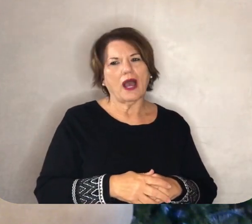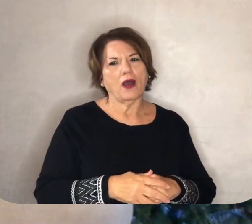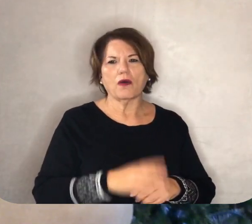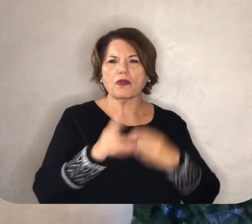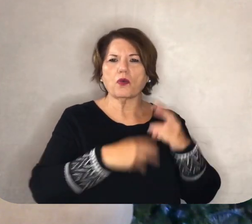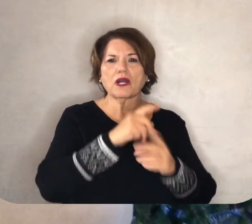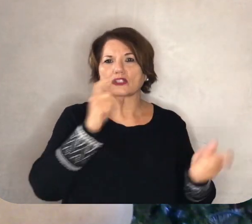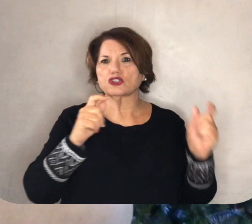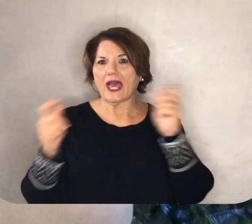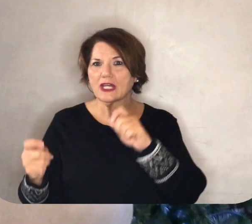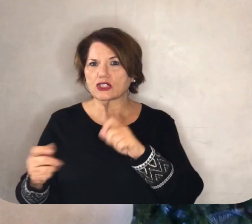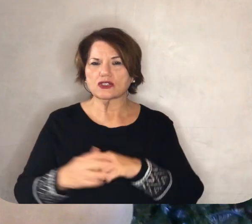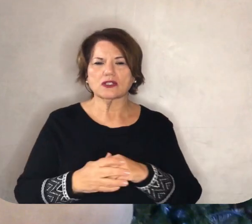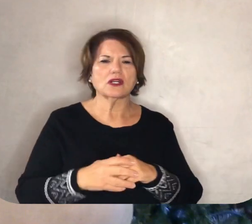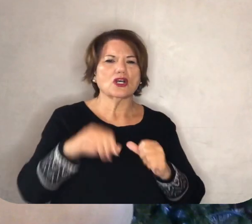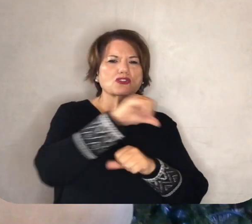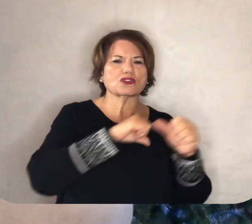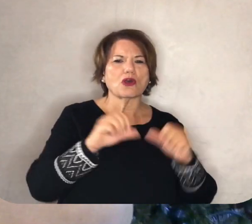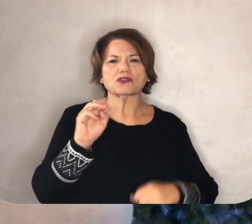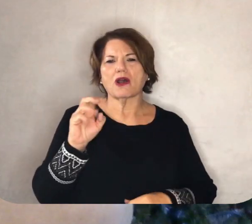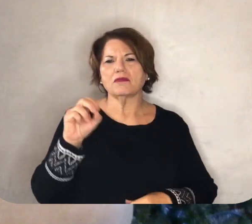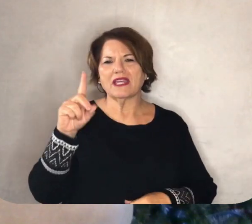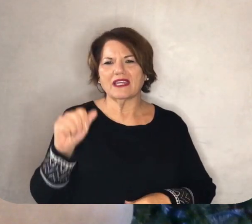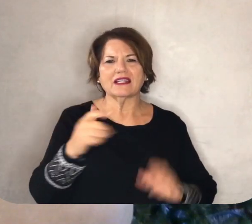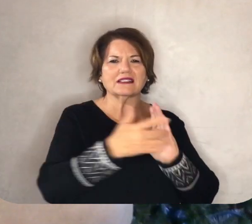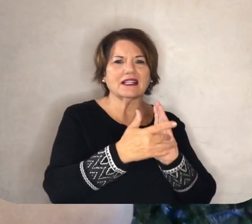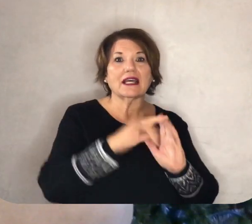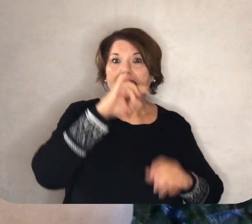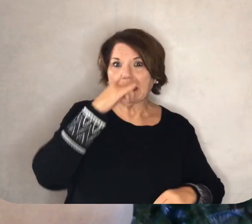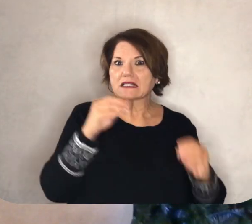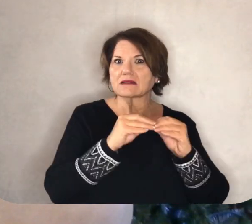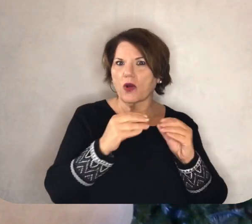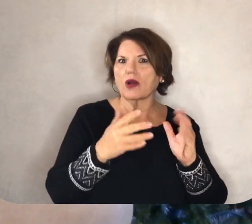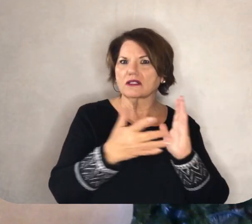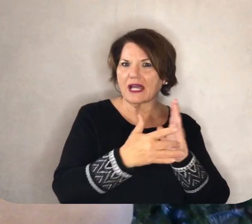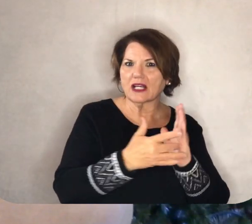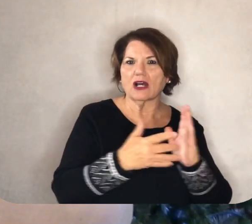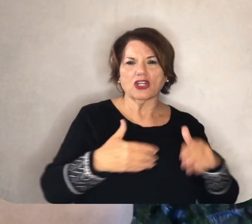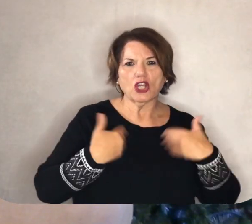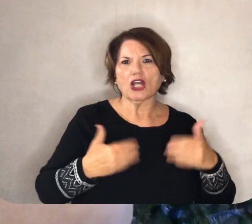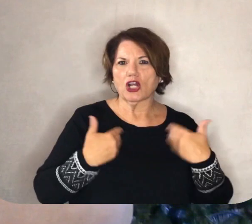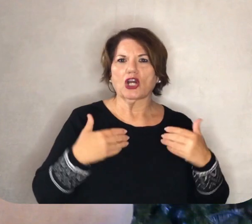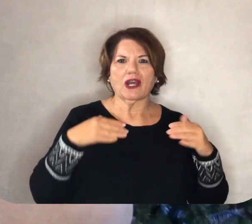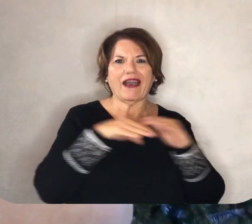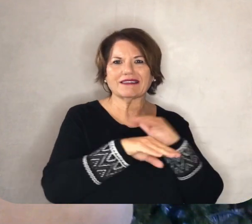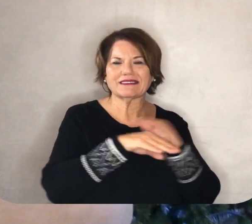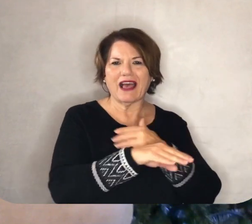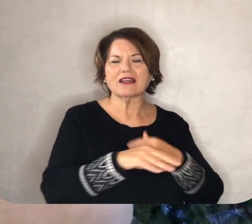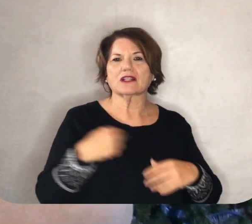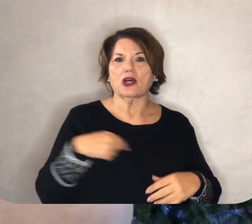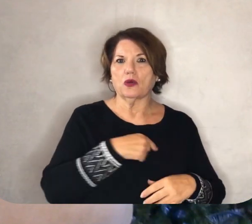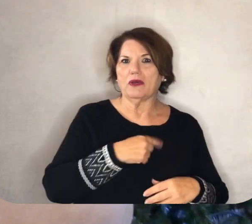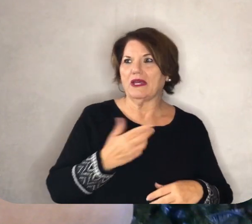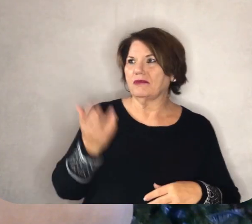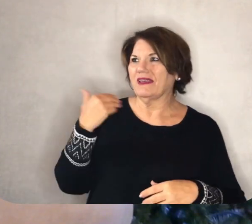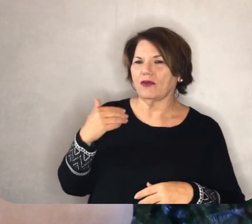world of social media, technology. You know, kids have more and more technology, younger and younger. You know, it's kind of that thing where we used to know how to